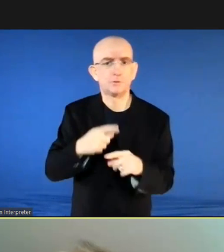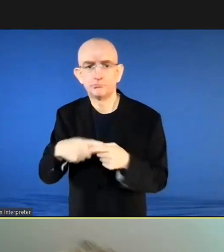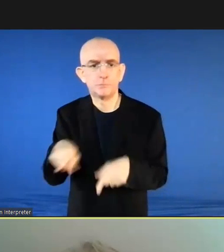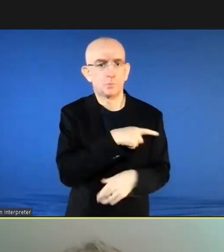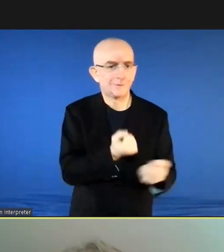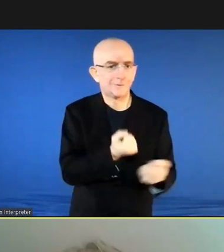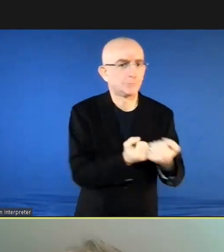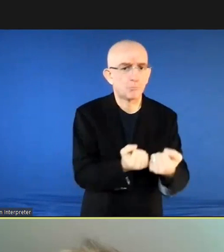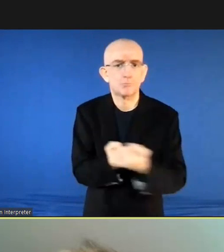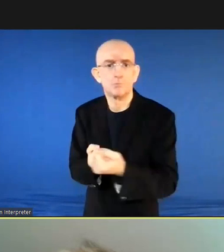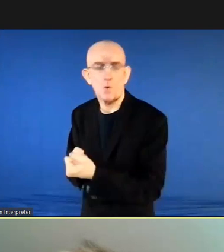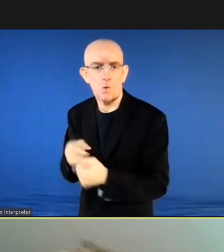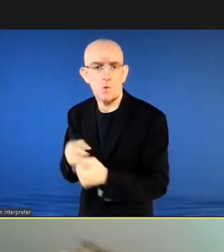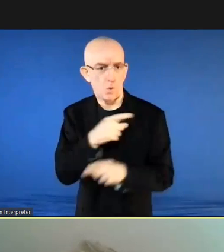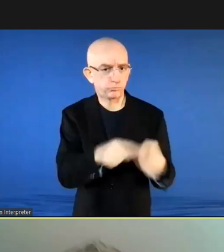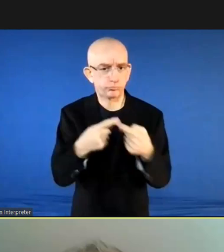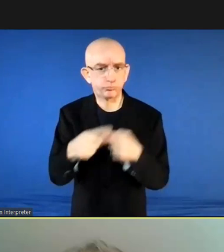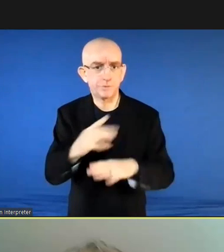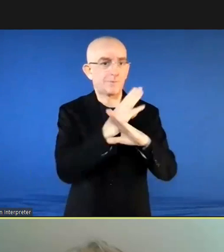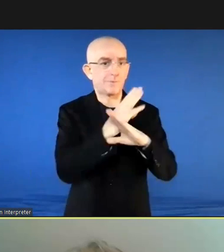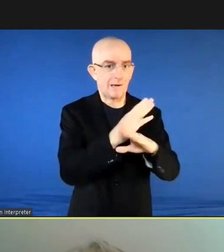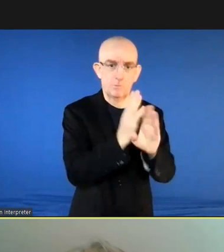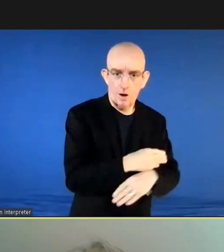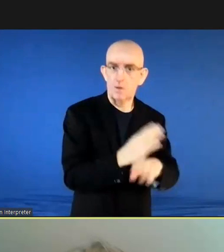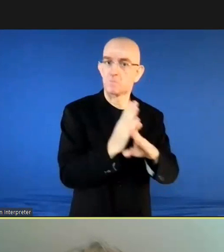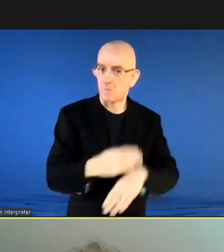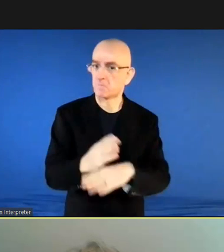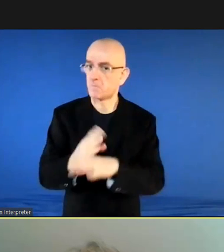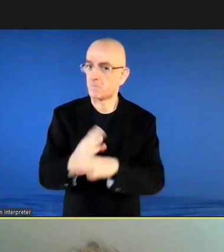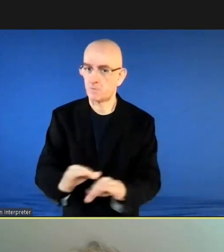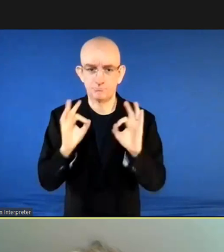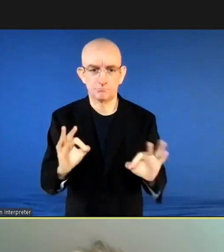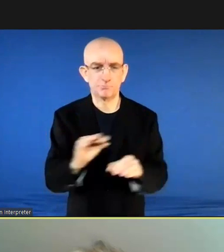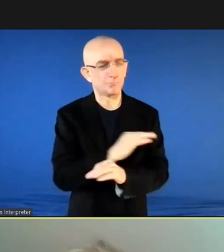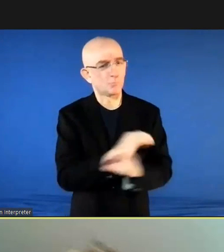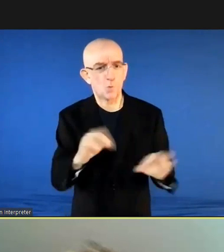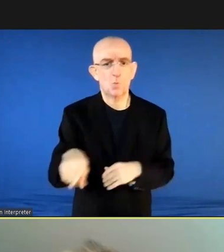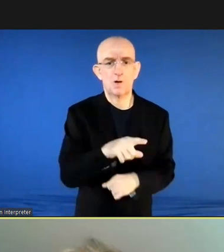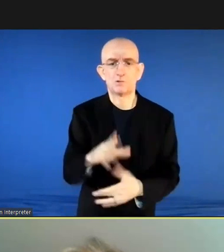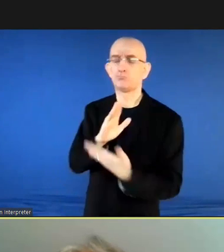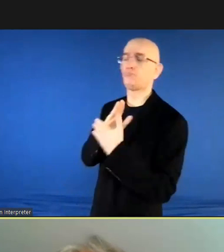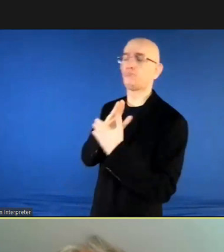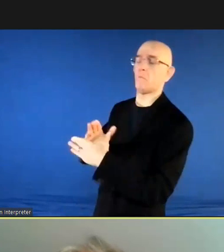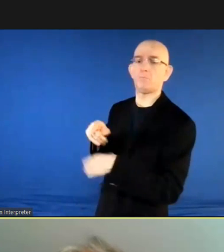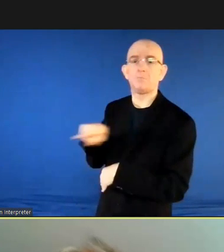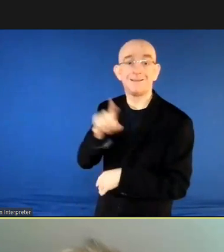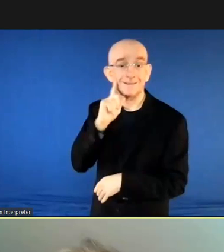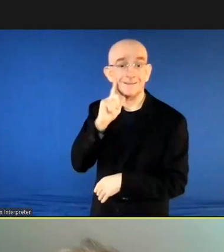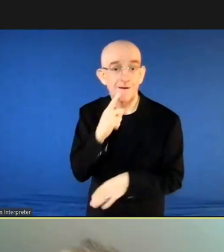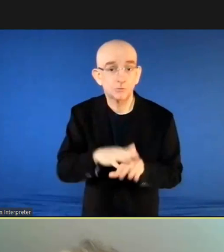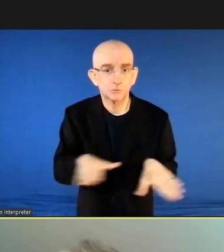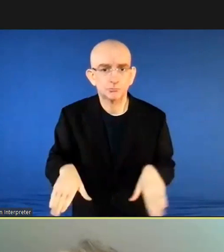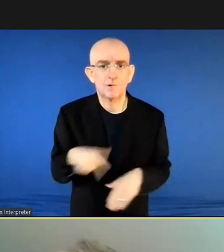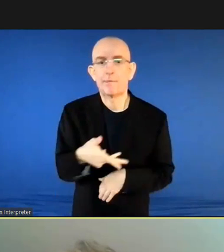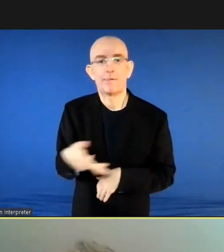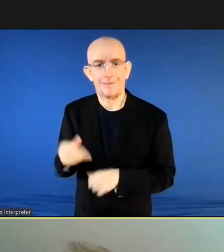children from leading fulfilled and successful lives. To do this, Deaf Child Worldwide doesn't